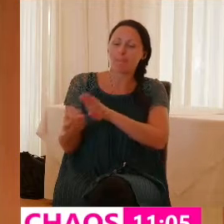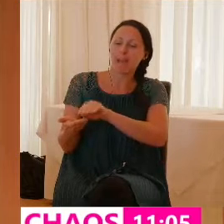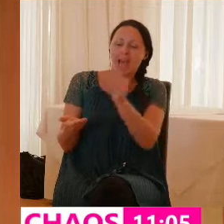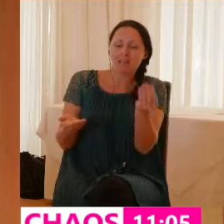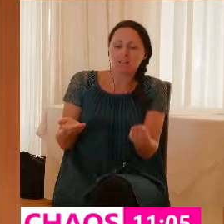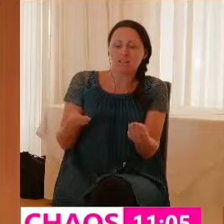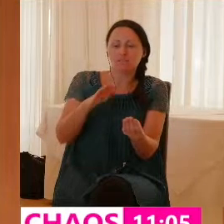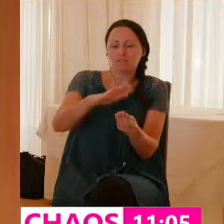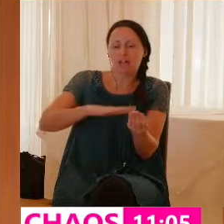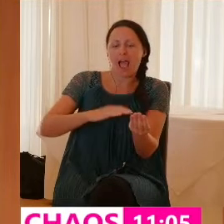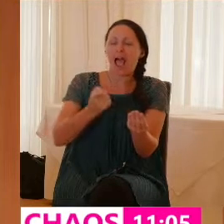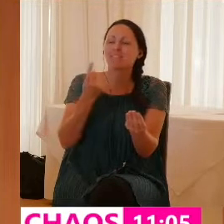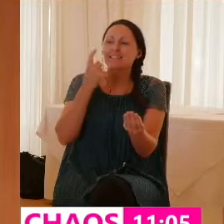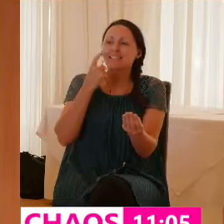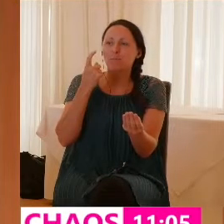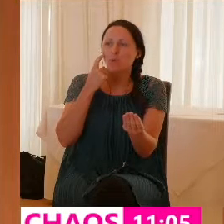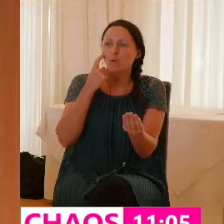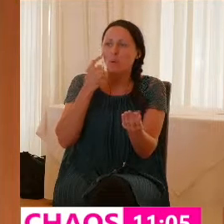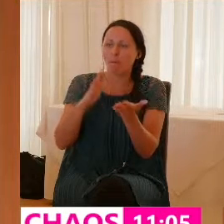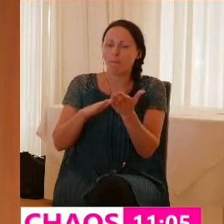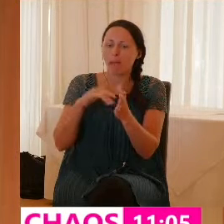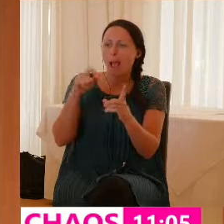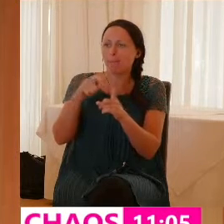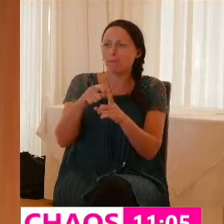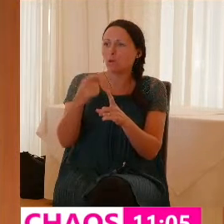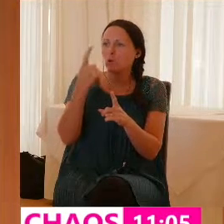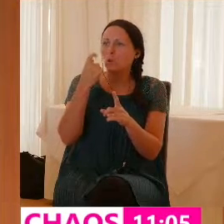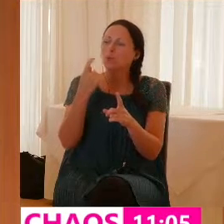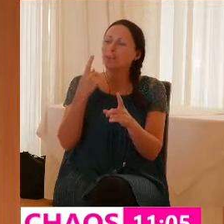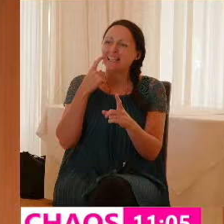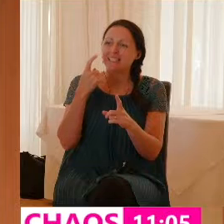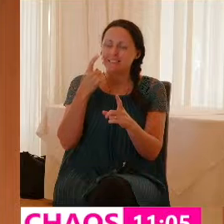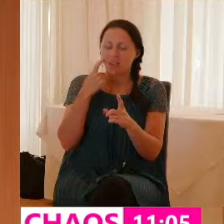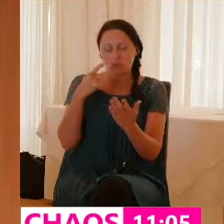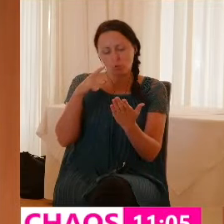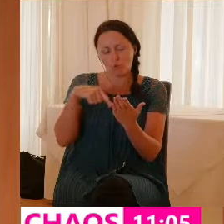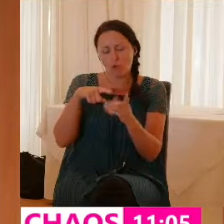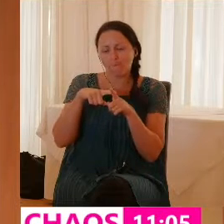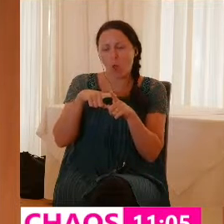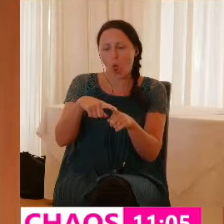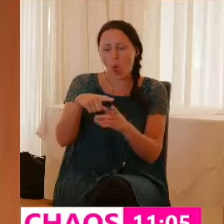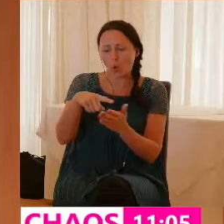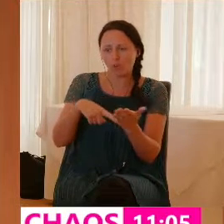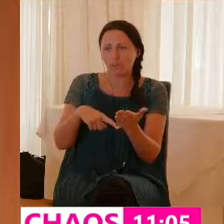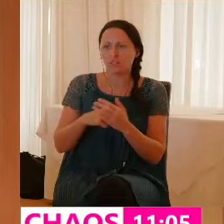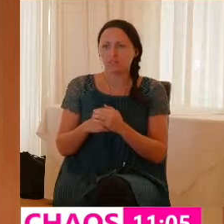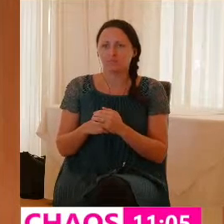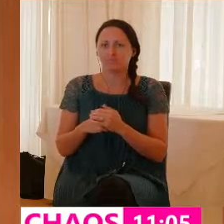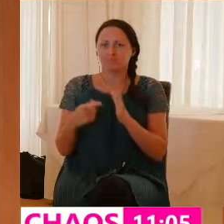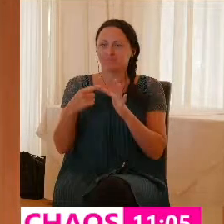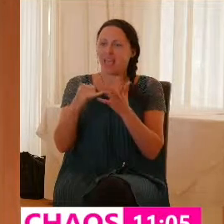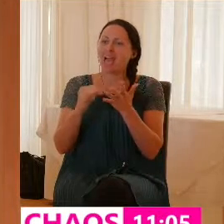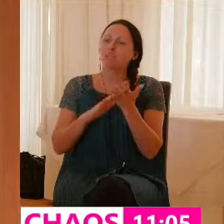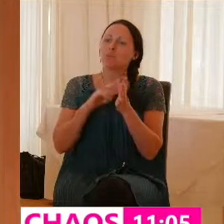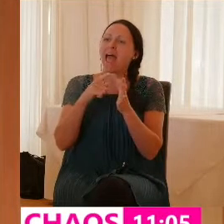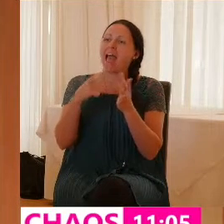a slightly simplified version of the maps, which you might find a little bit easier to follow. Esmaeil, I'm delighted to hand over to